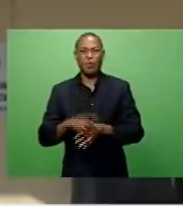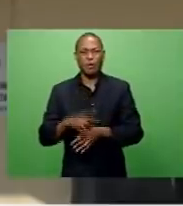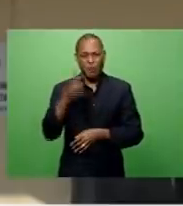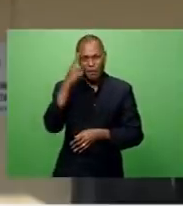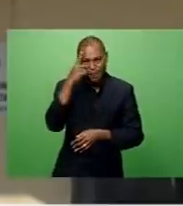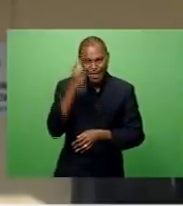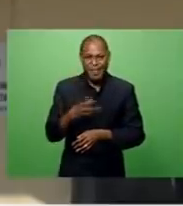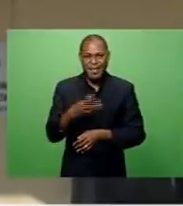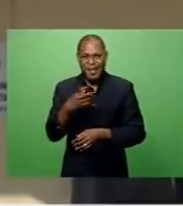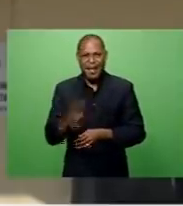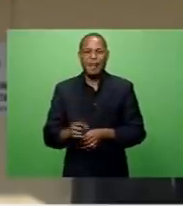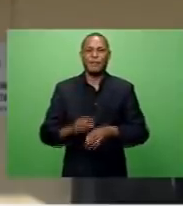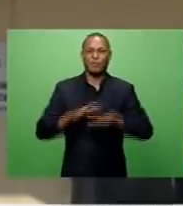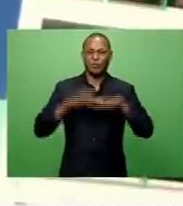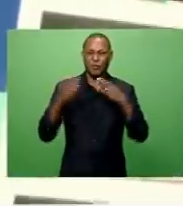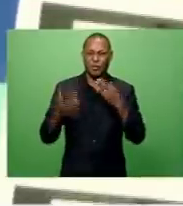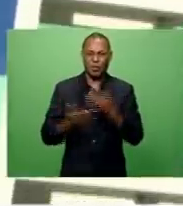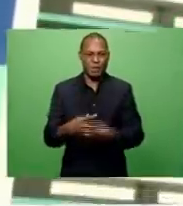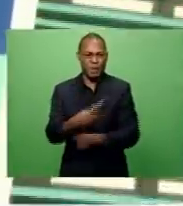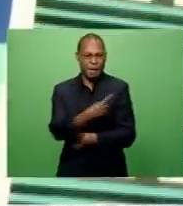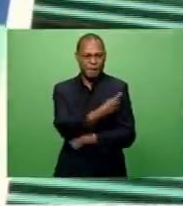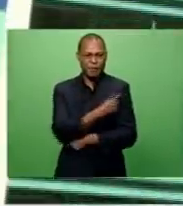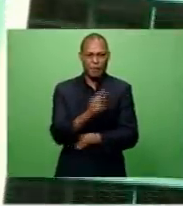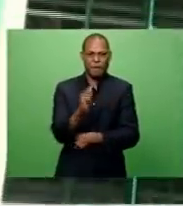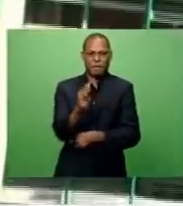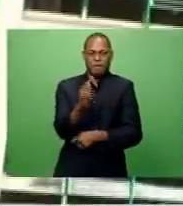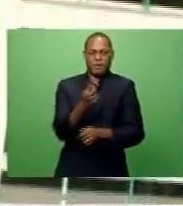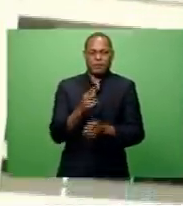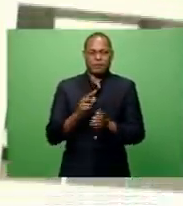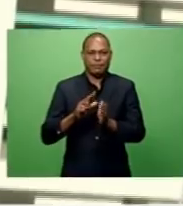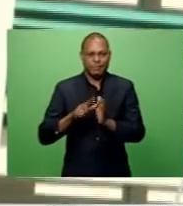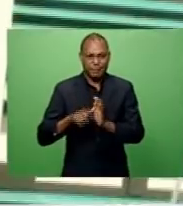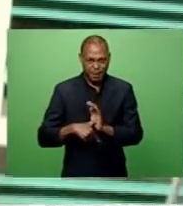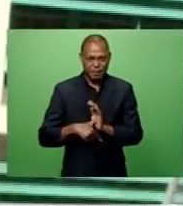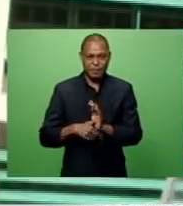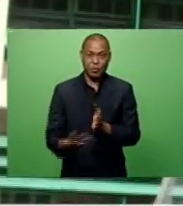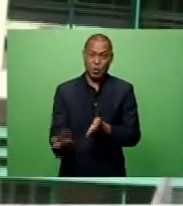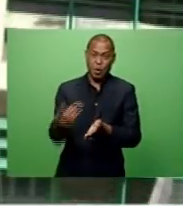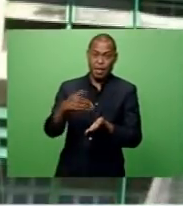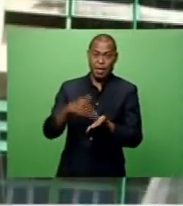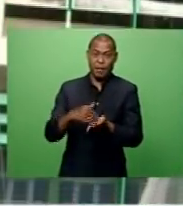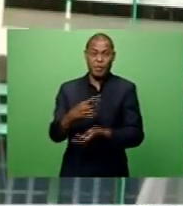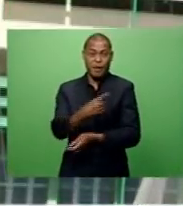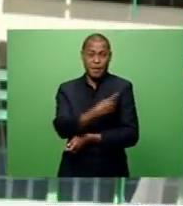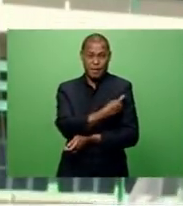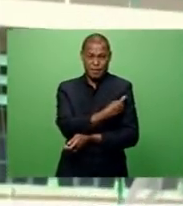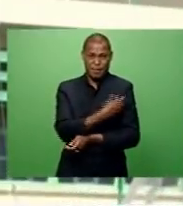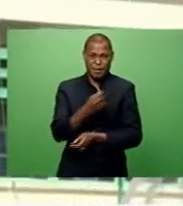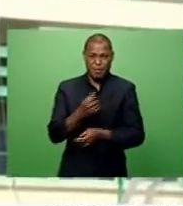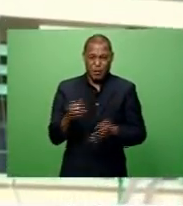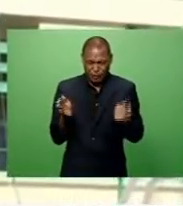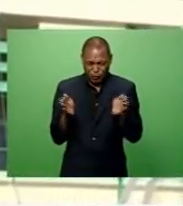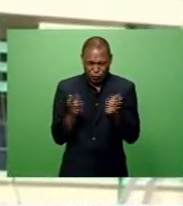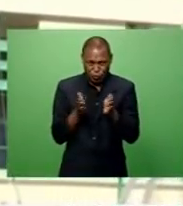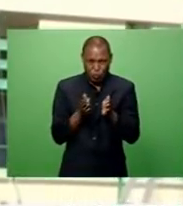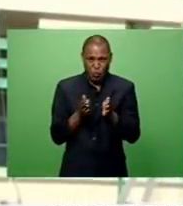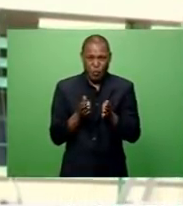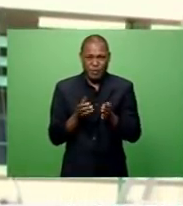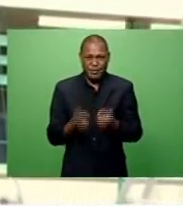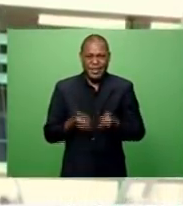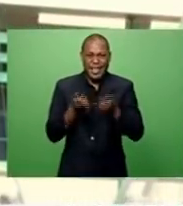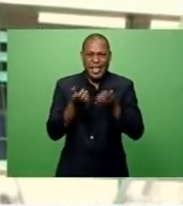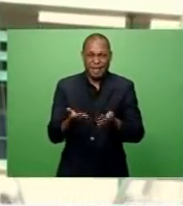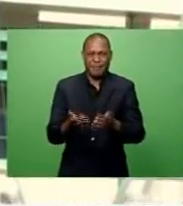the AstraZeneca vaccines for the first round of vaccination. He adds that the vaccine batches will come in small amounts and frontline workers